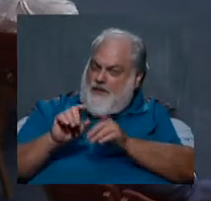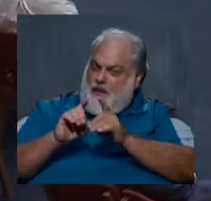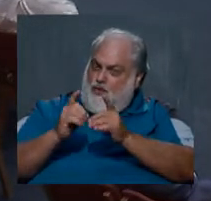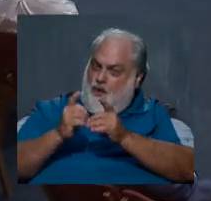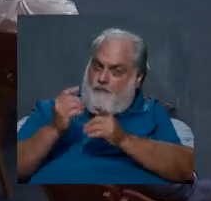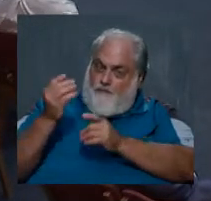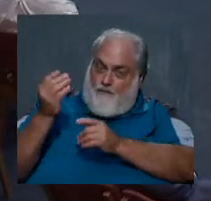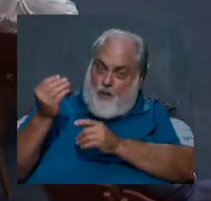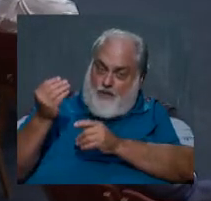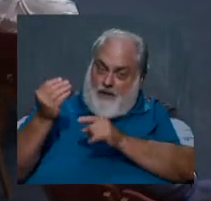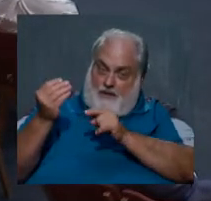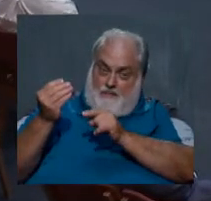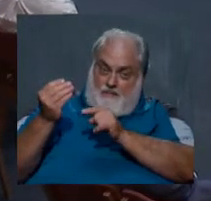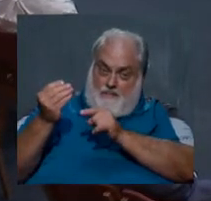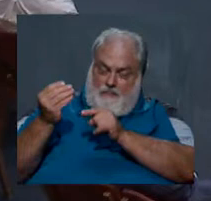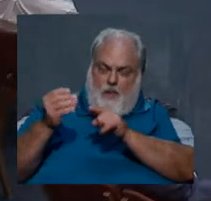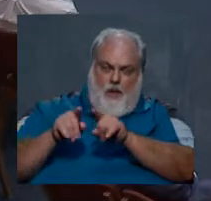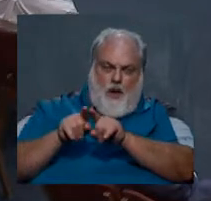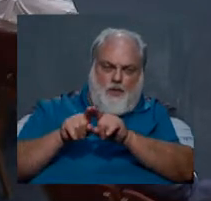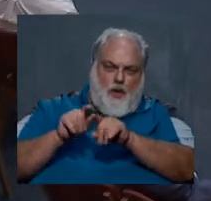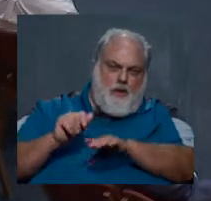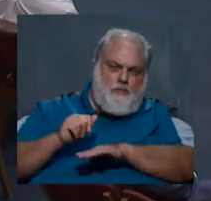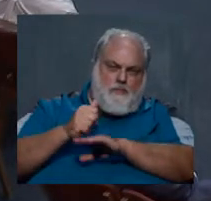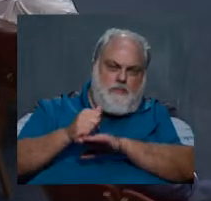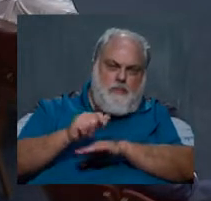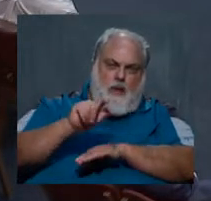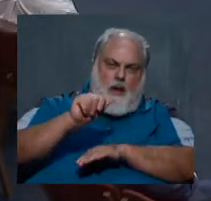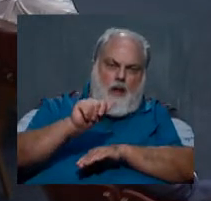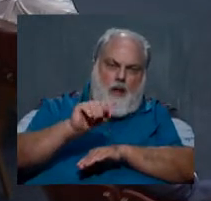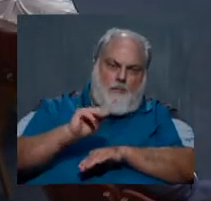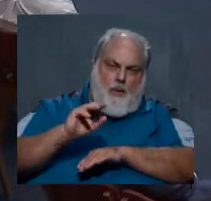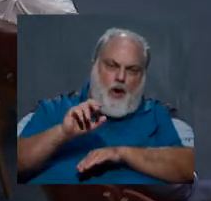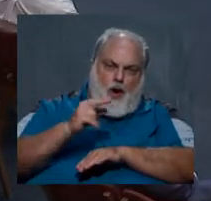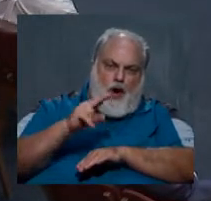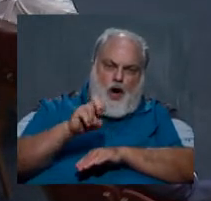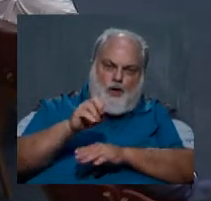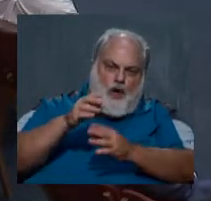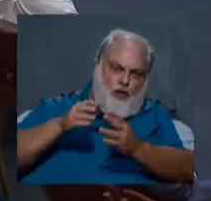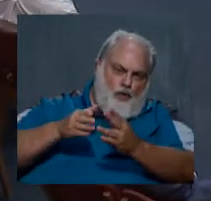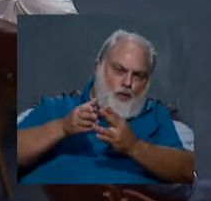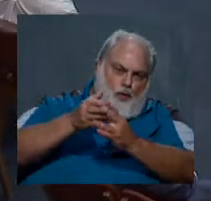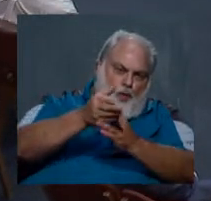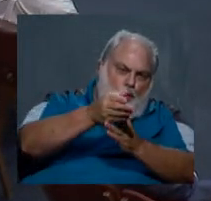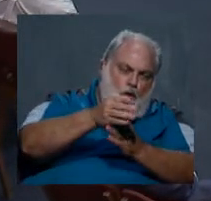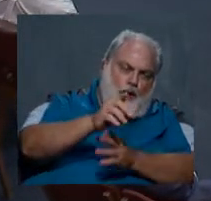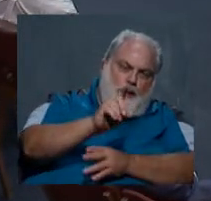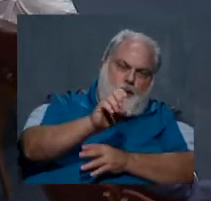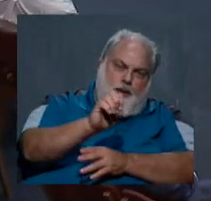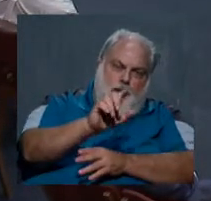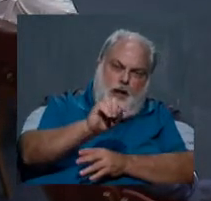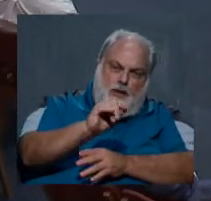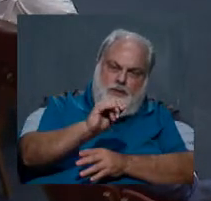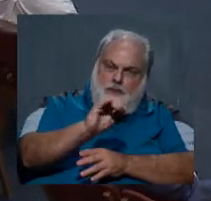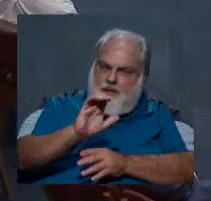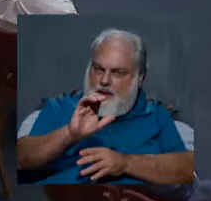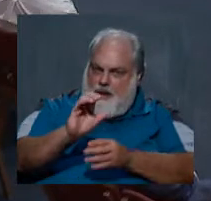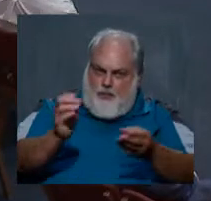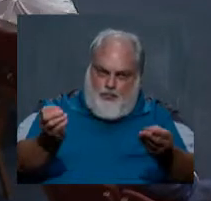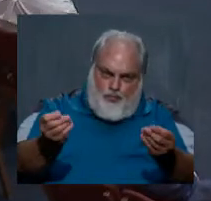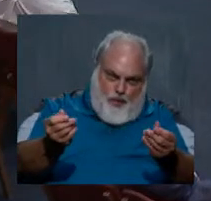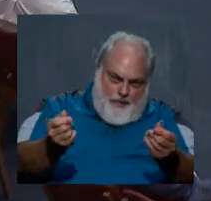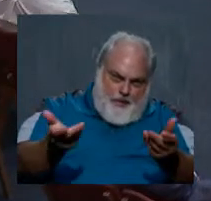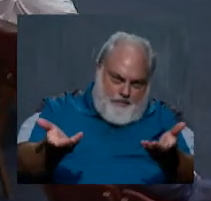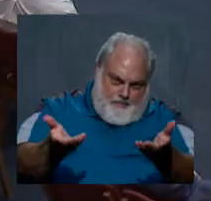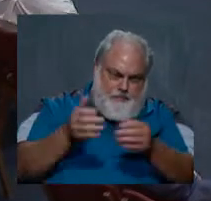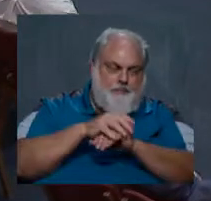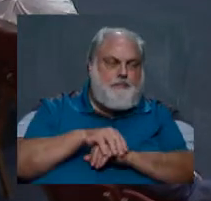District 14 also constructed LaMarche through Deltic's property and some of the sewer main and water main extensions. And those two tracks are